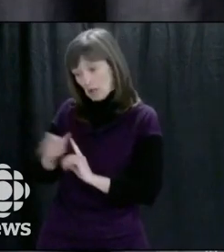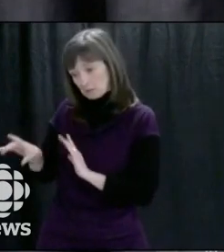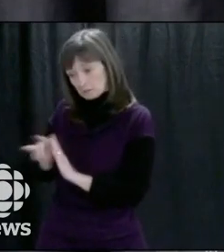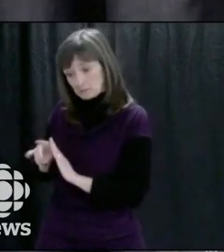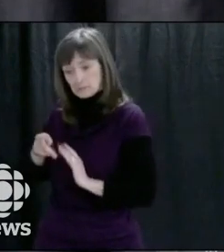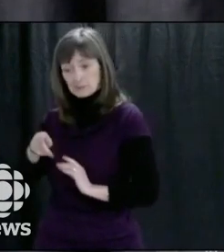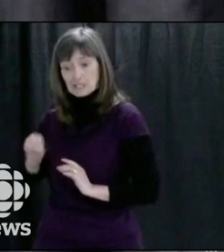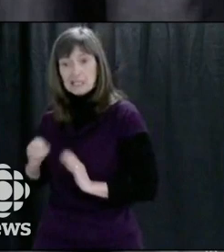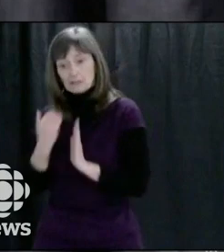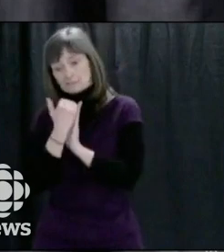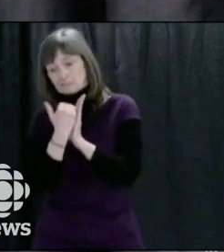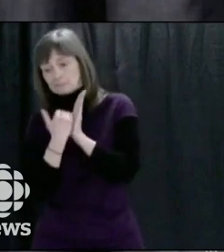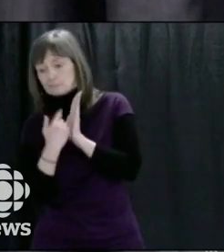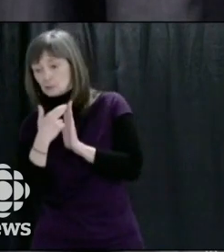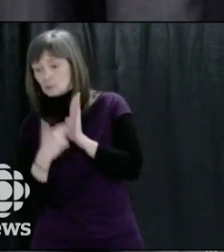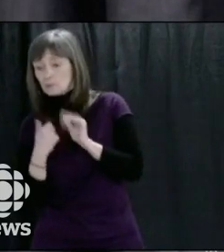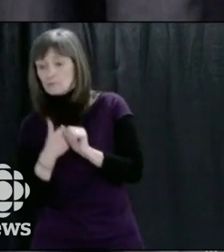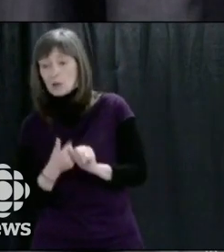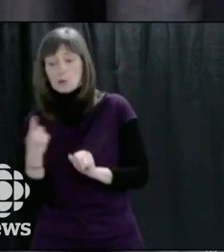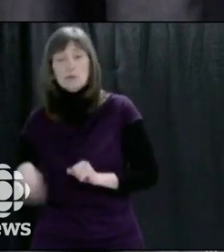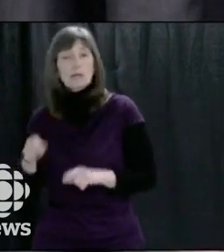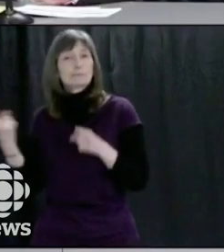provided. Thank you.